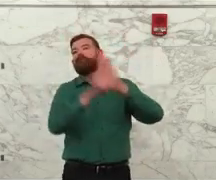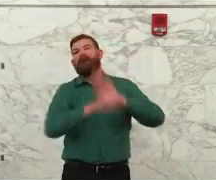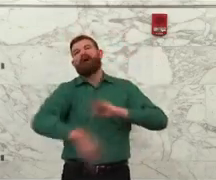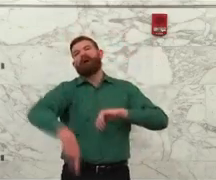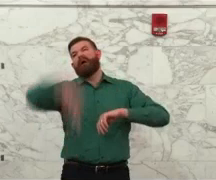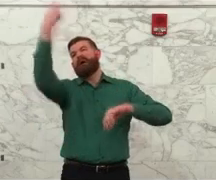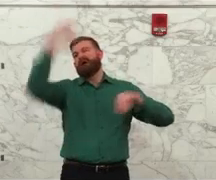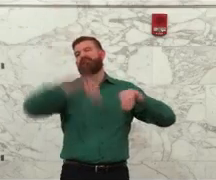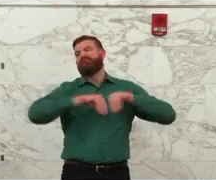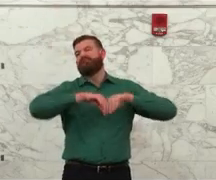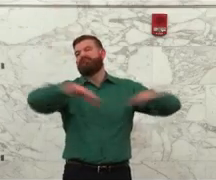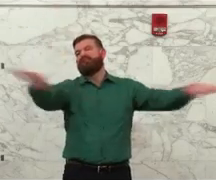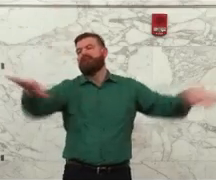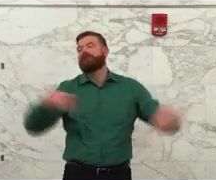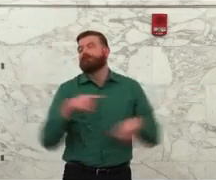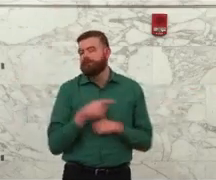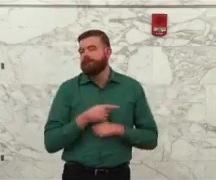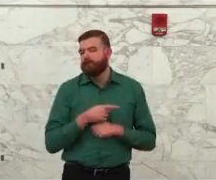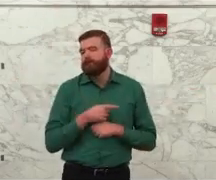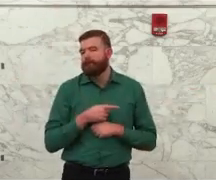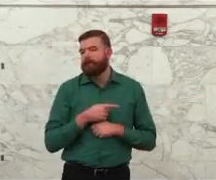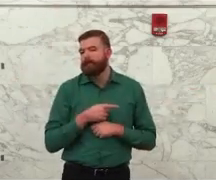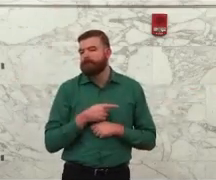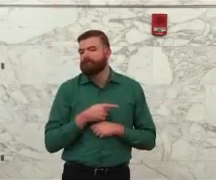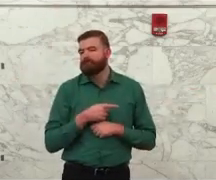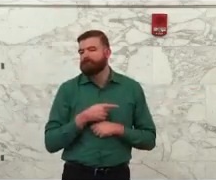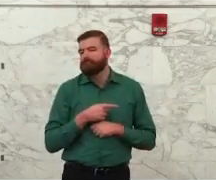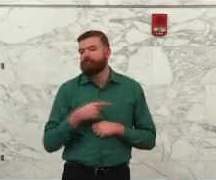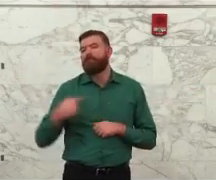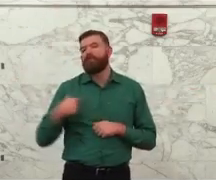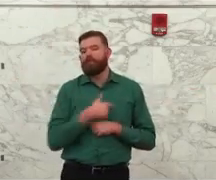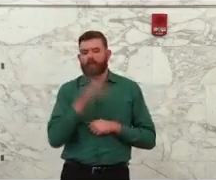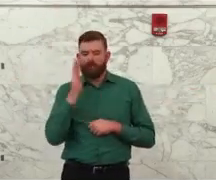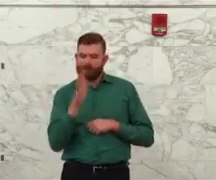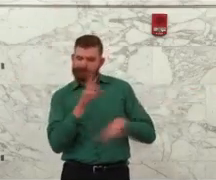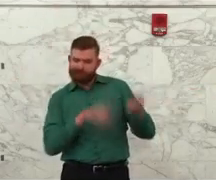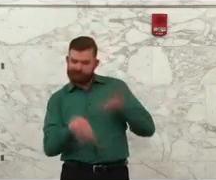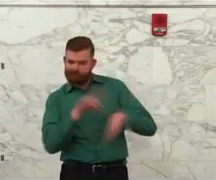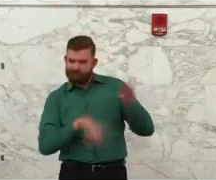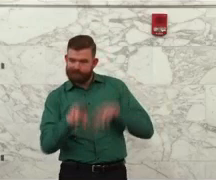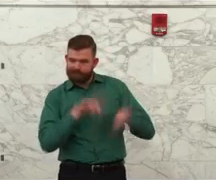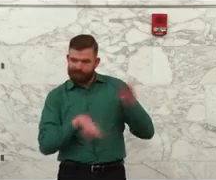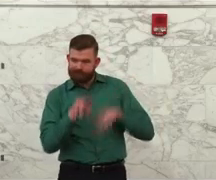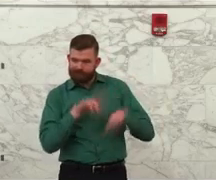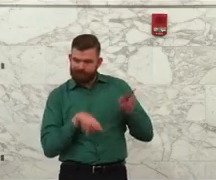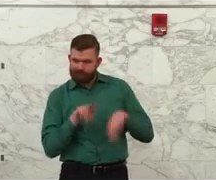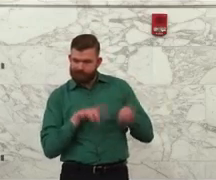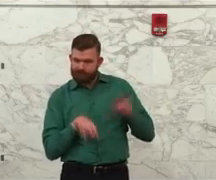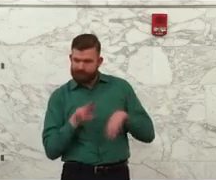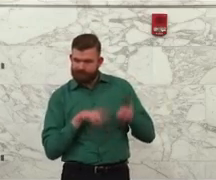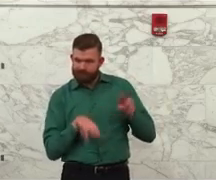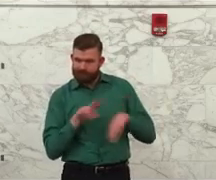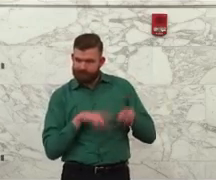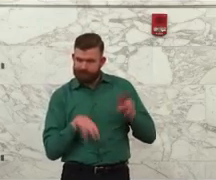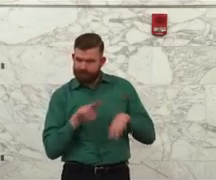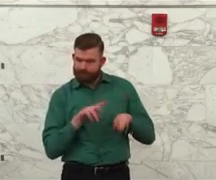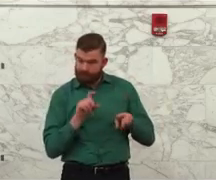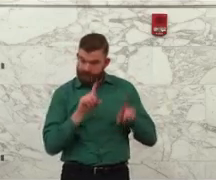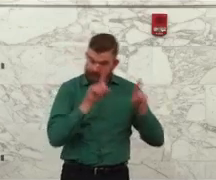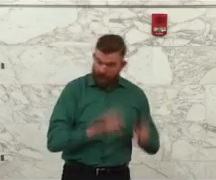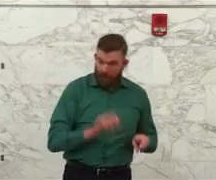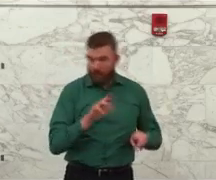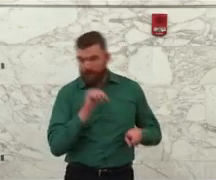first criteria that we would screen all individuals. But healthcare workers, we cannot have a